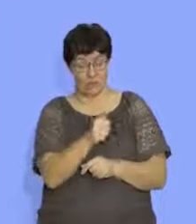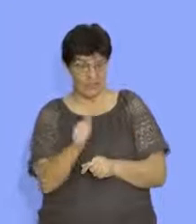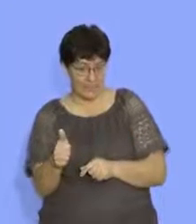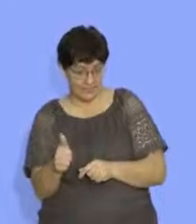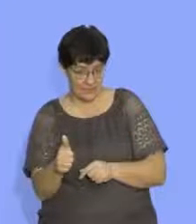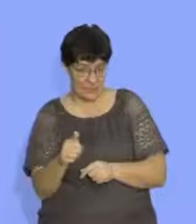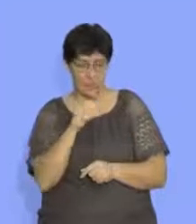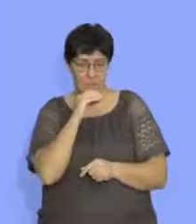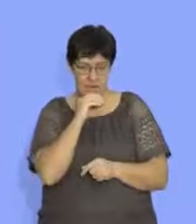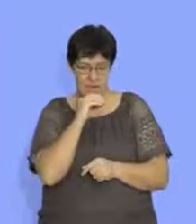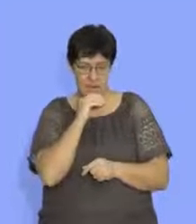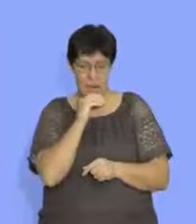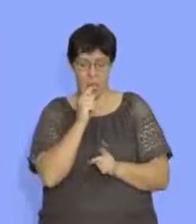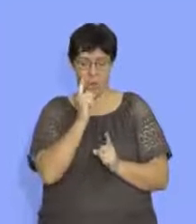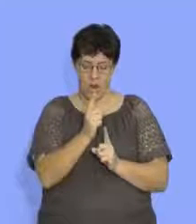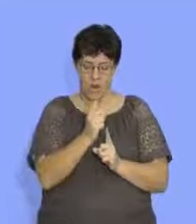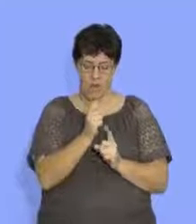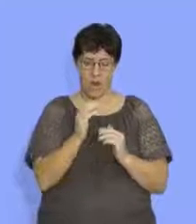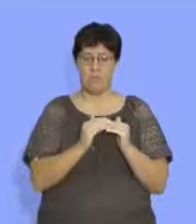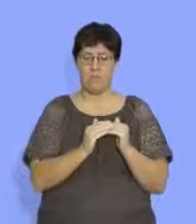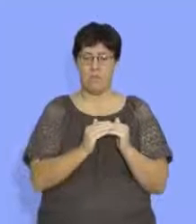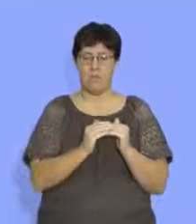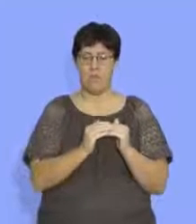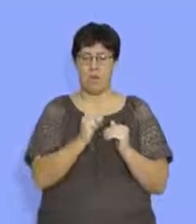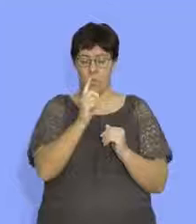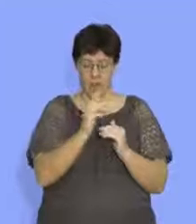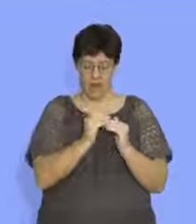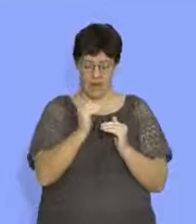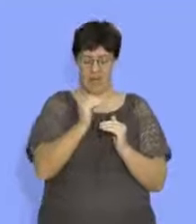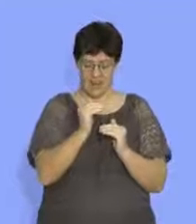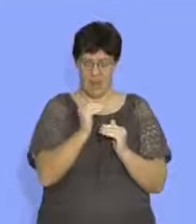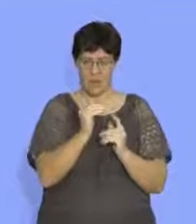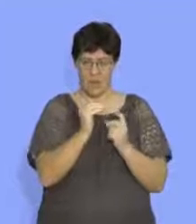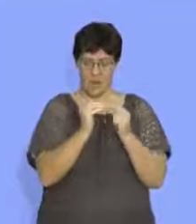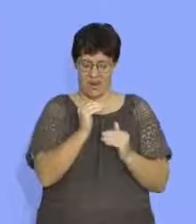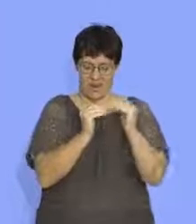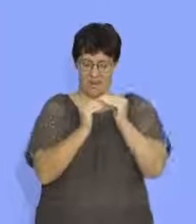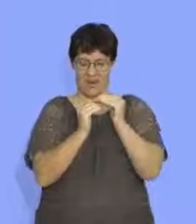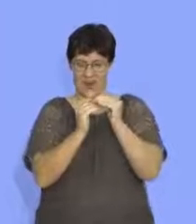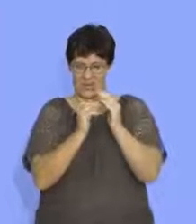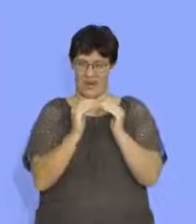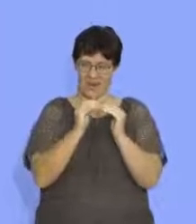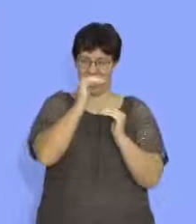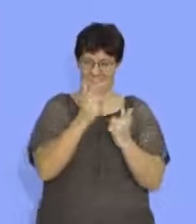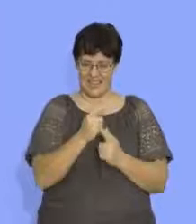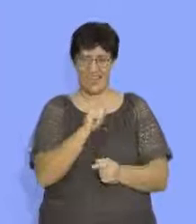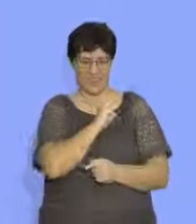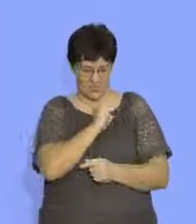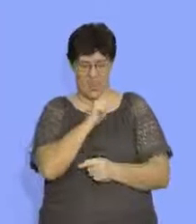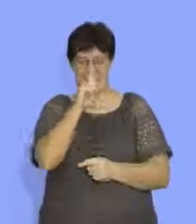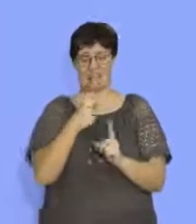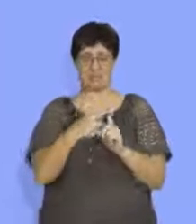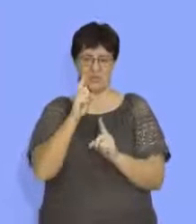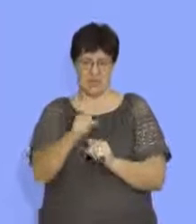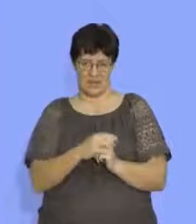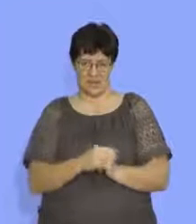consecutive means one is one more than the other. So this one here, let me highlight